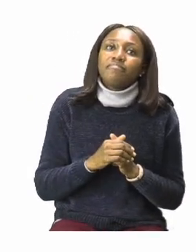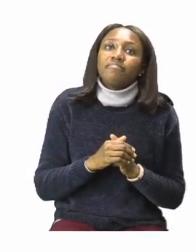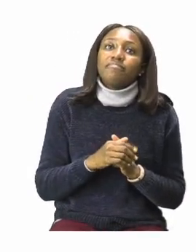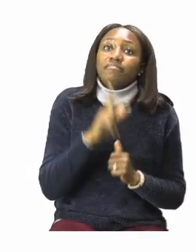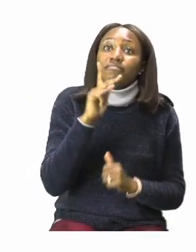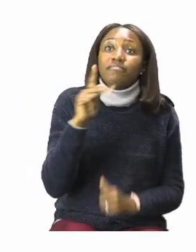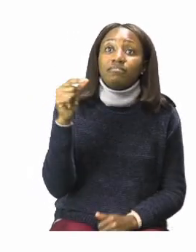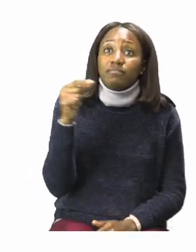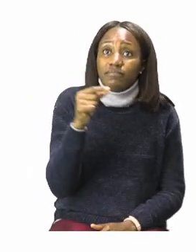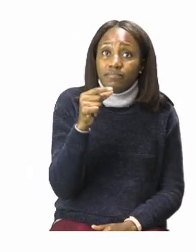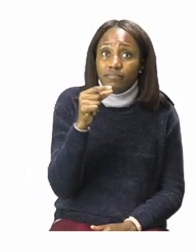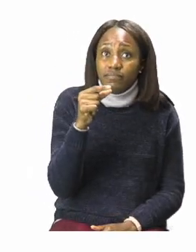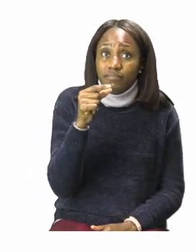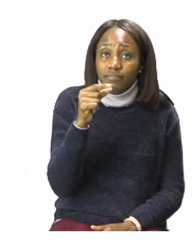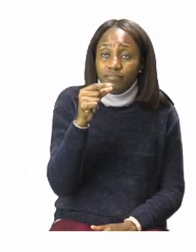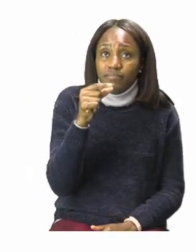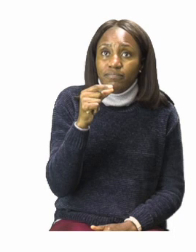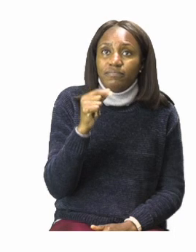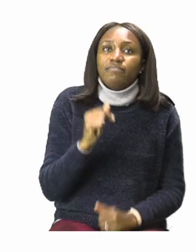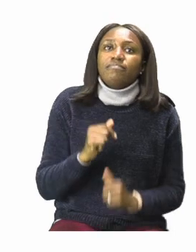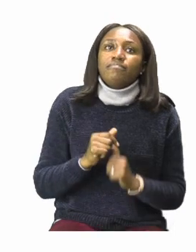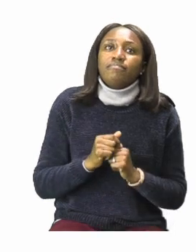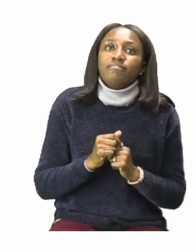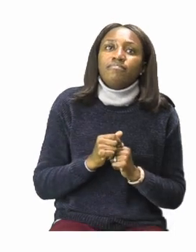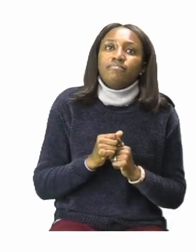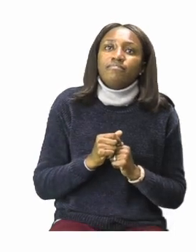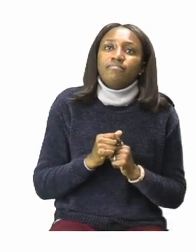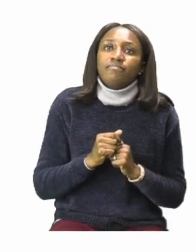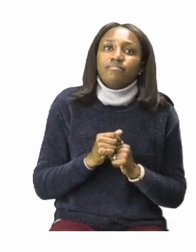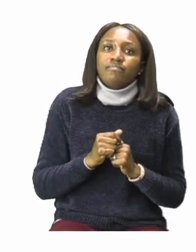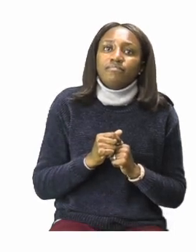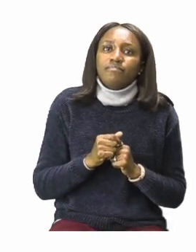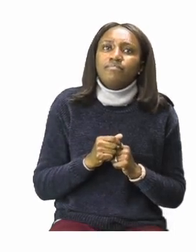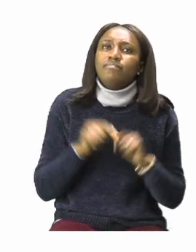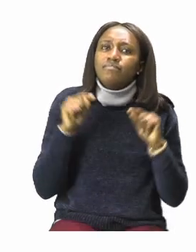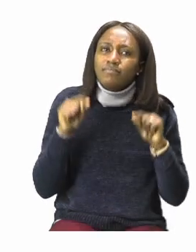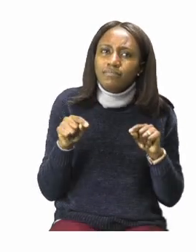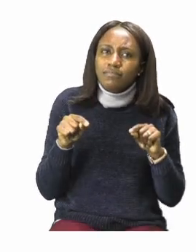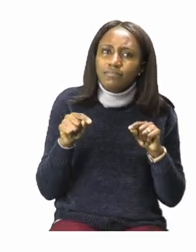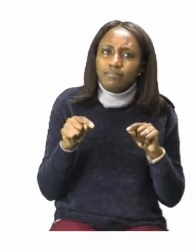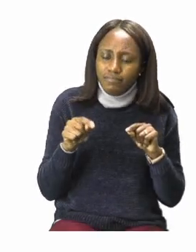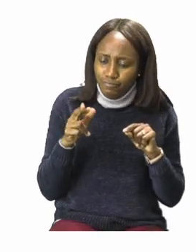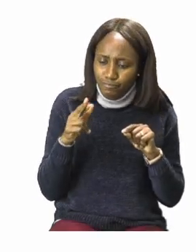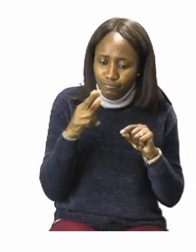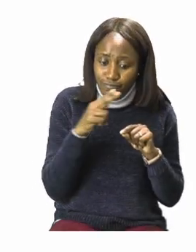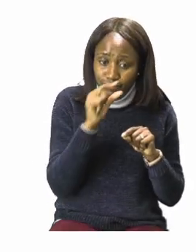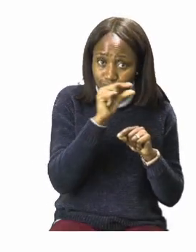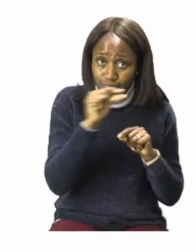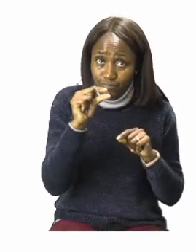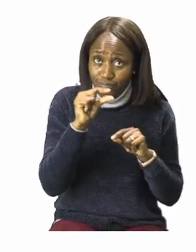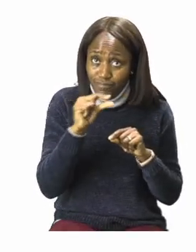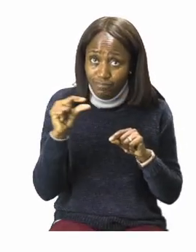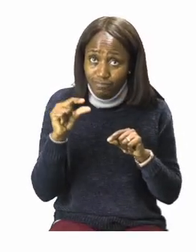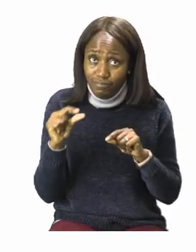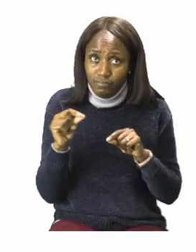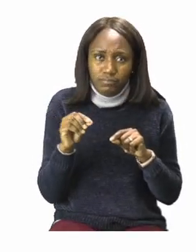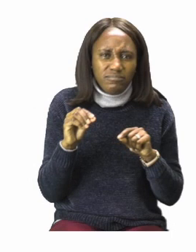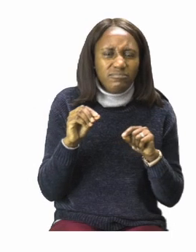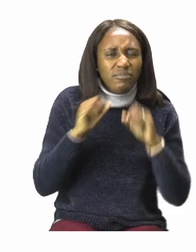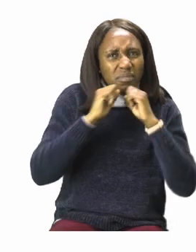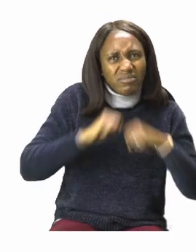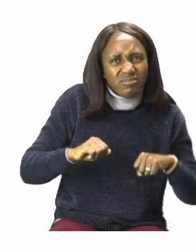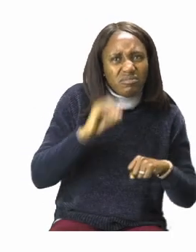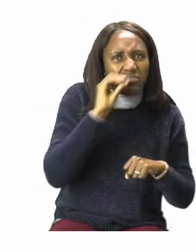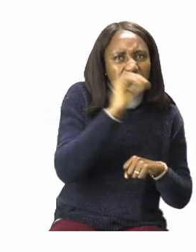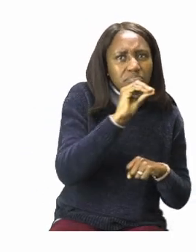kgs kilograms. So, our job is to cut each of the words and then decide if